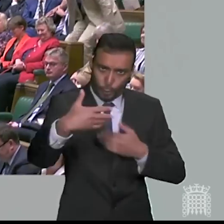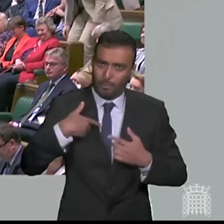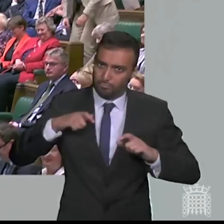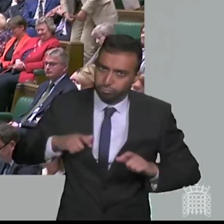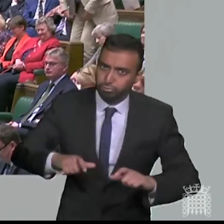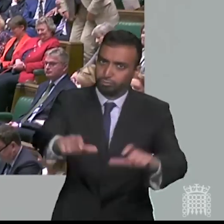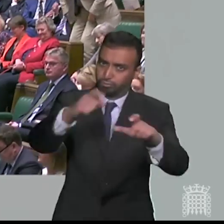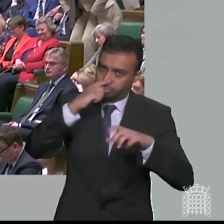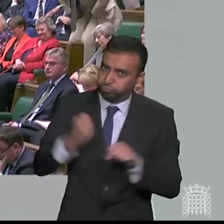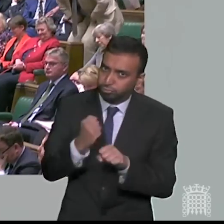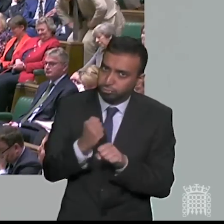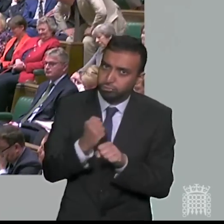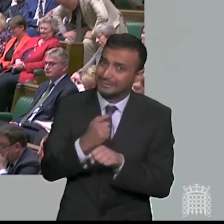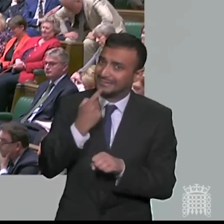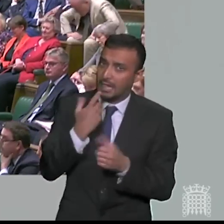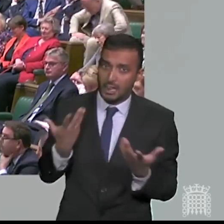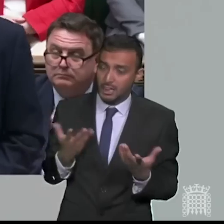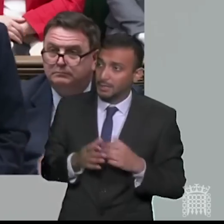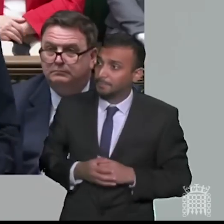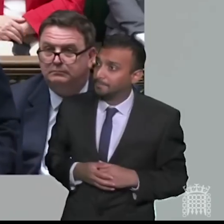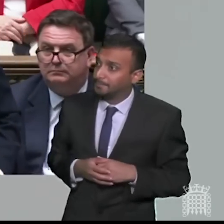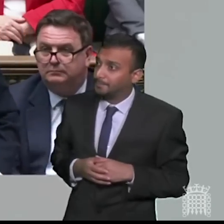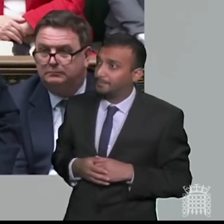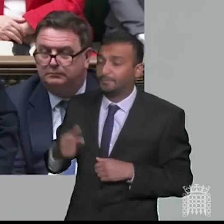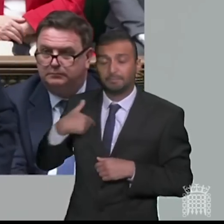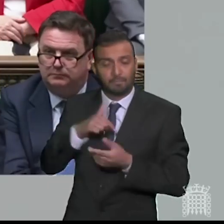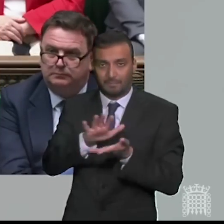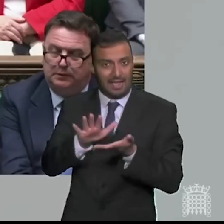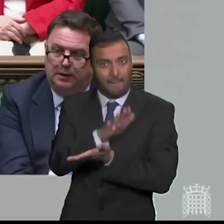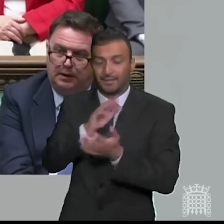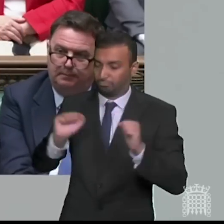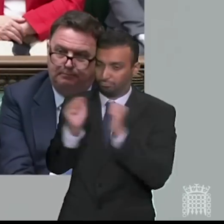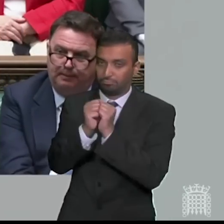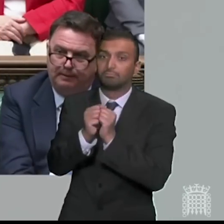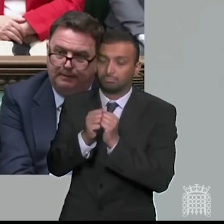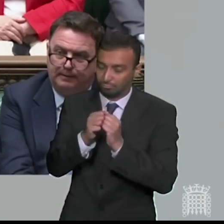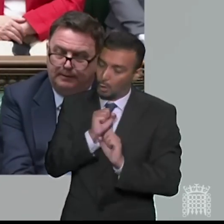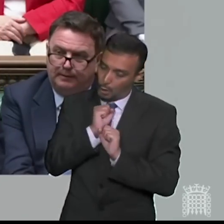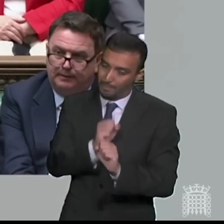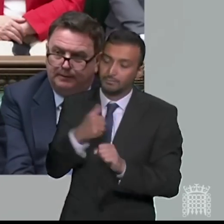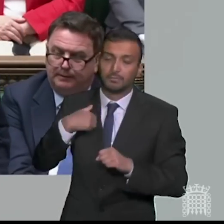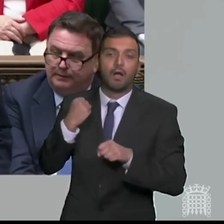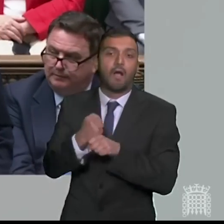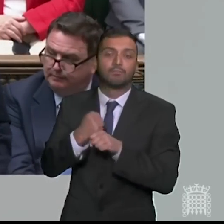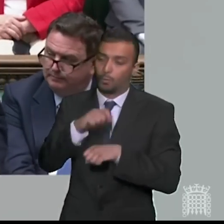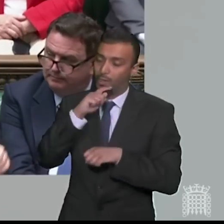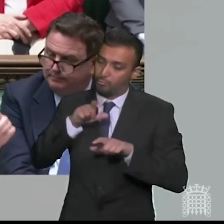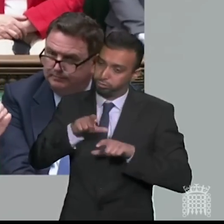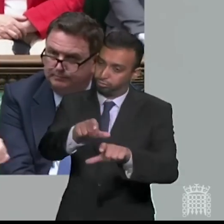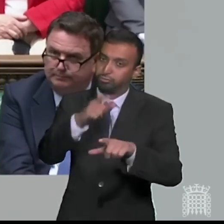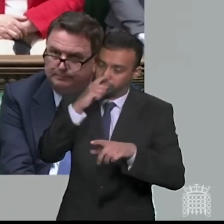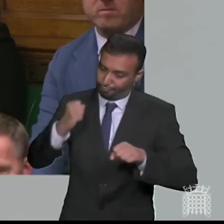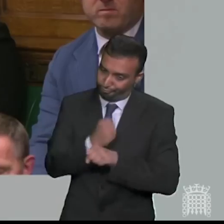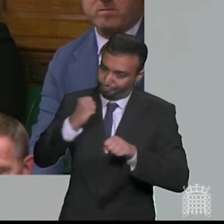Well, I'm very happy to reaffirm this government's commitment to steel manufacturing, and I pay tribute to my honourable friend. I know